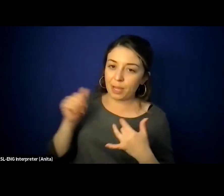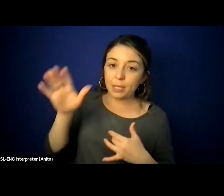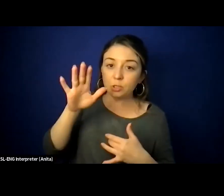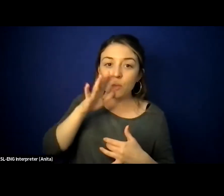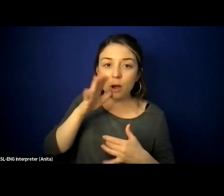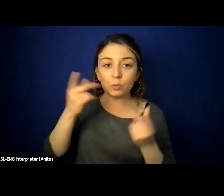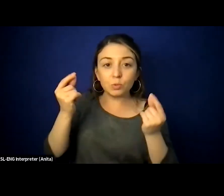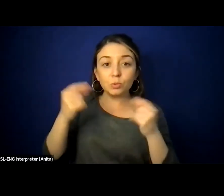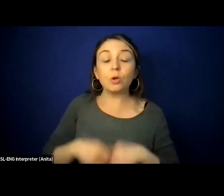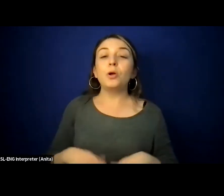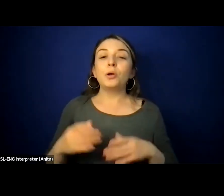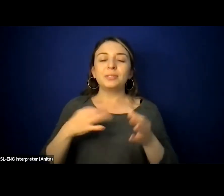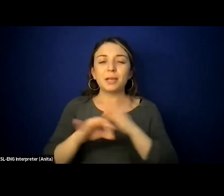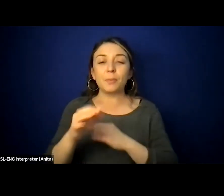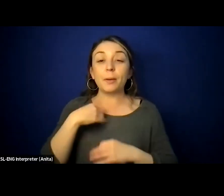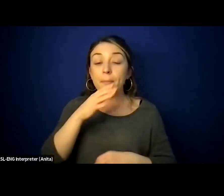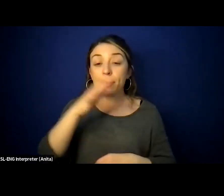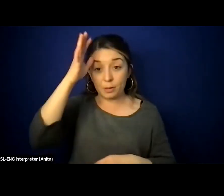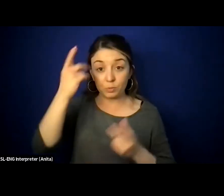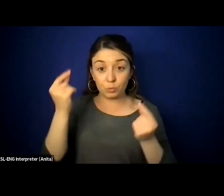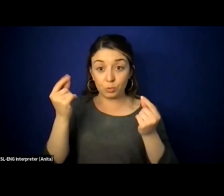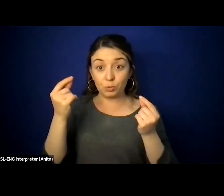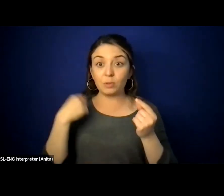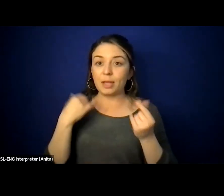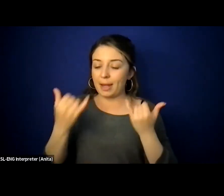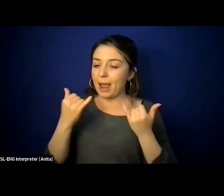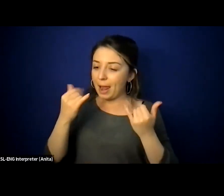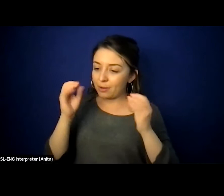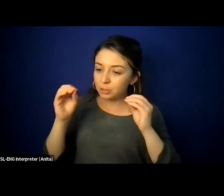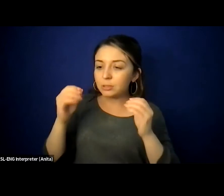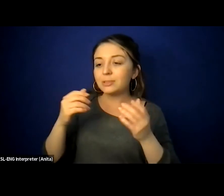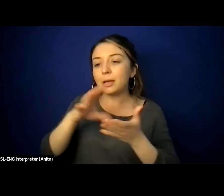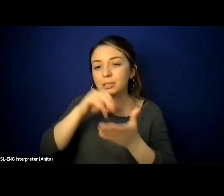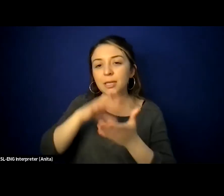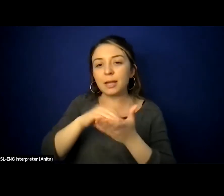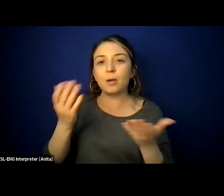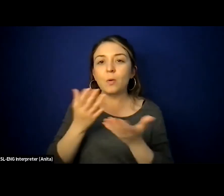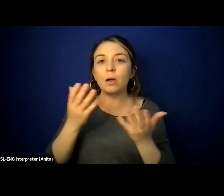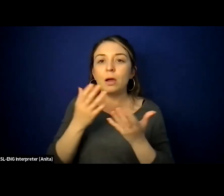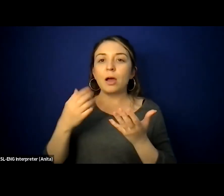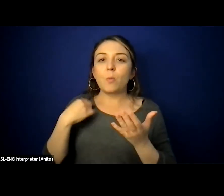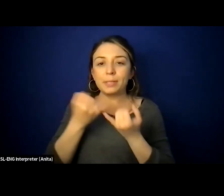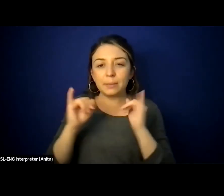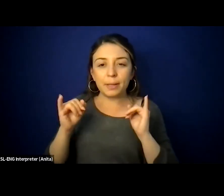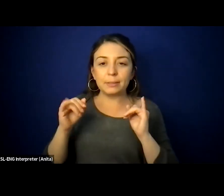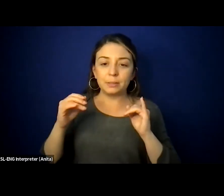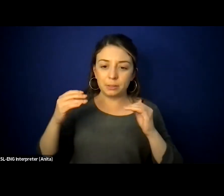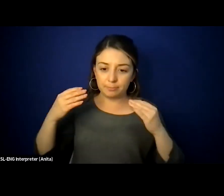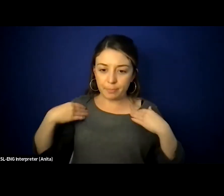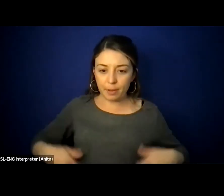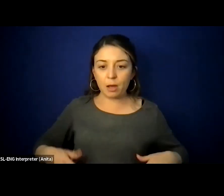what my parents did was give me an understanding of bodily autonomy, of agency,